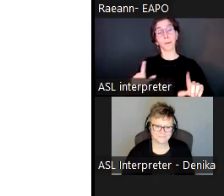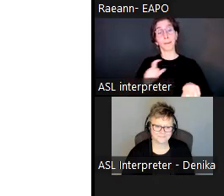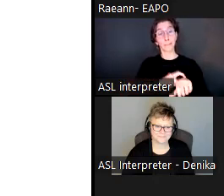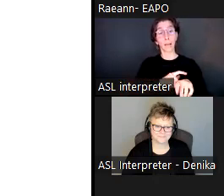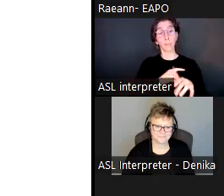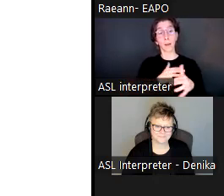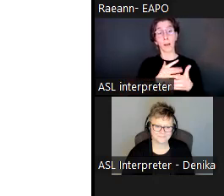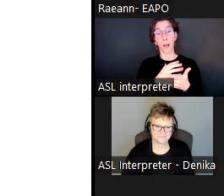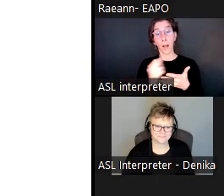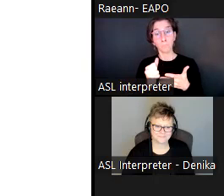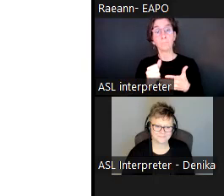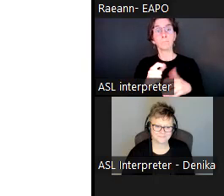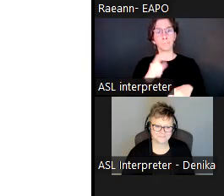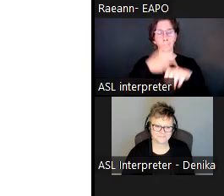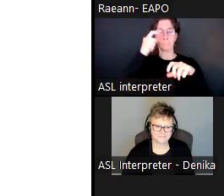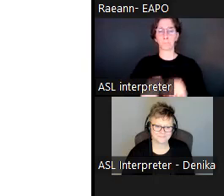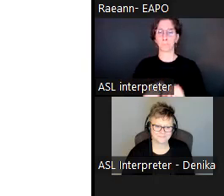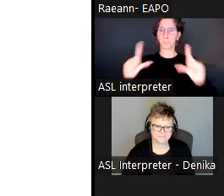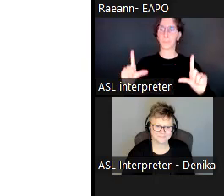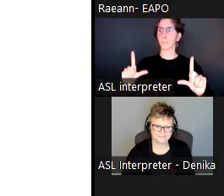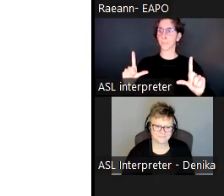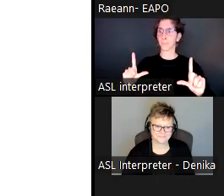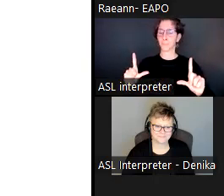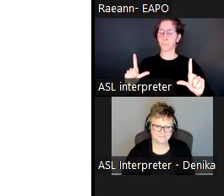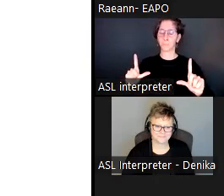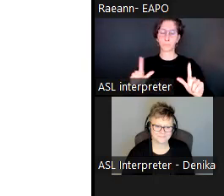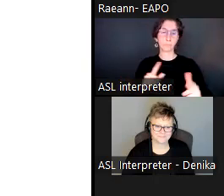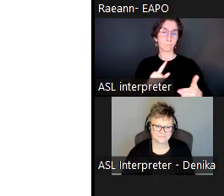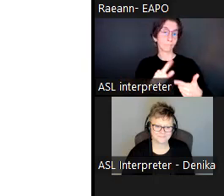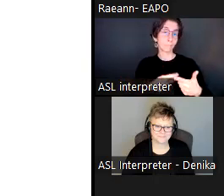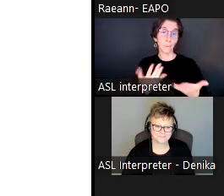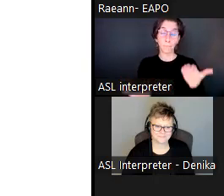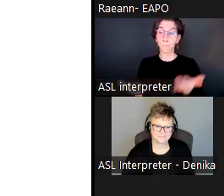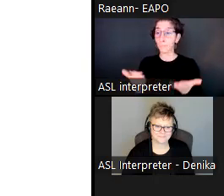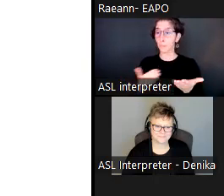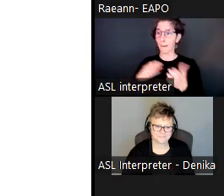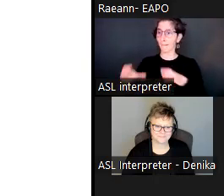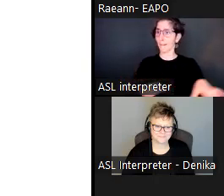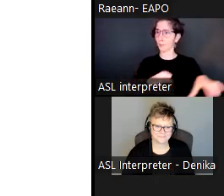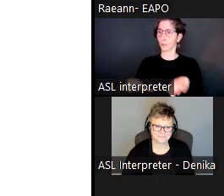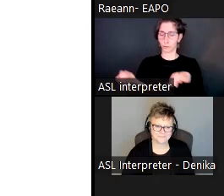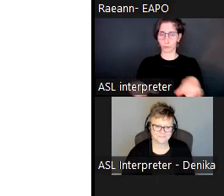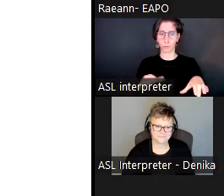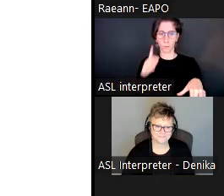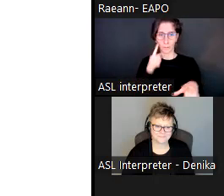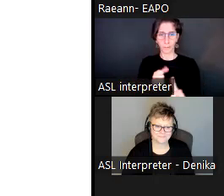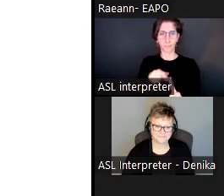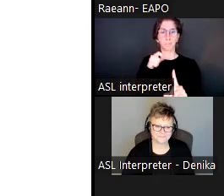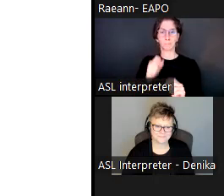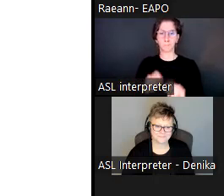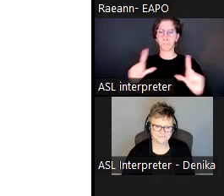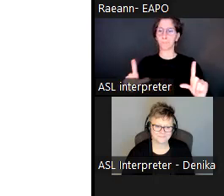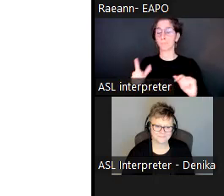and once the timer is elapsed, the pop-up will appear. It could be behavior-driven, and so after any